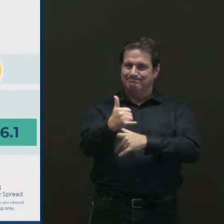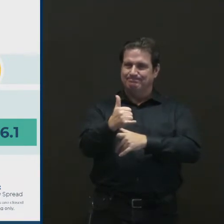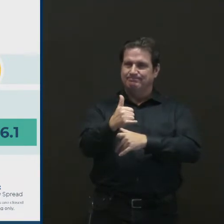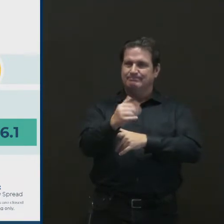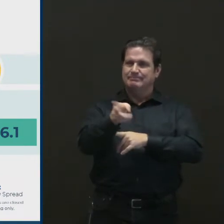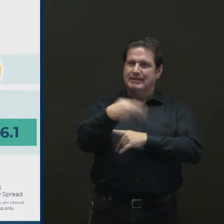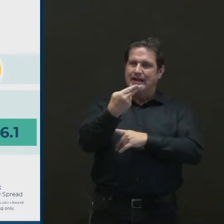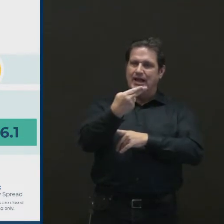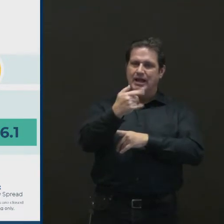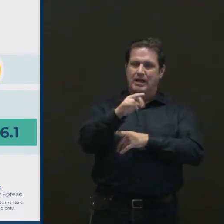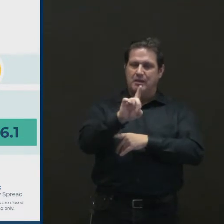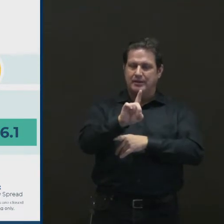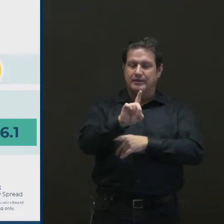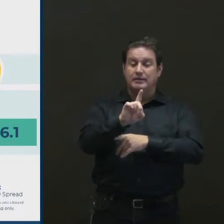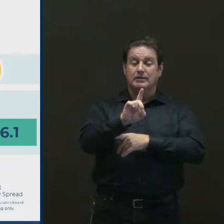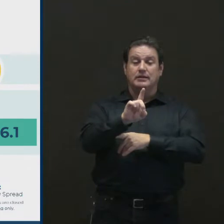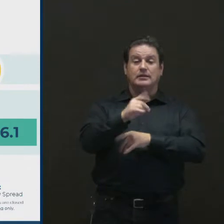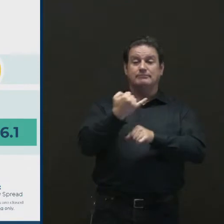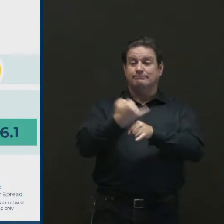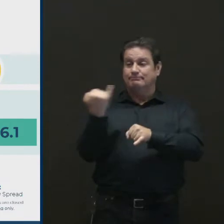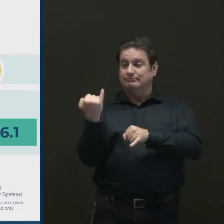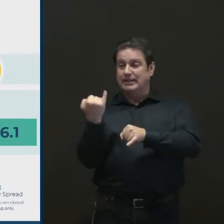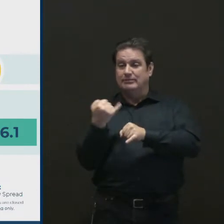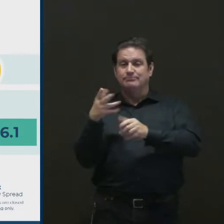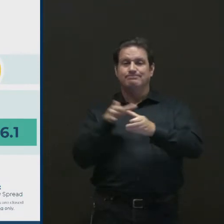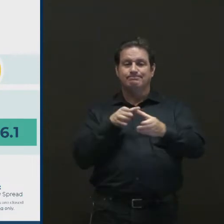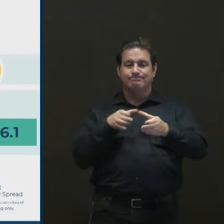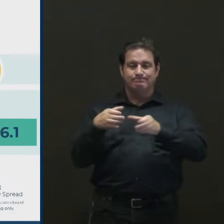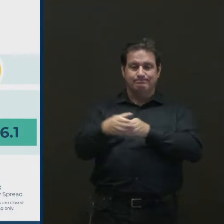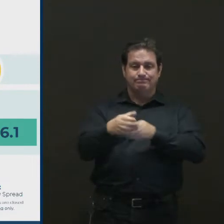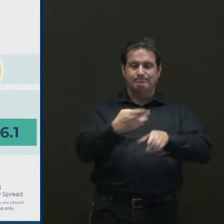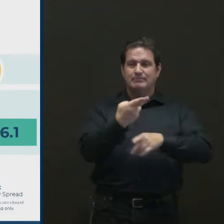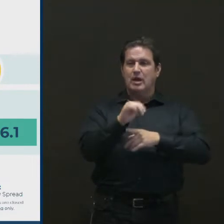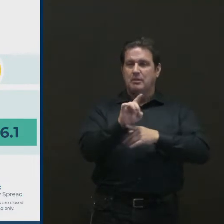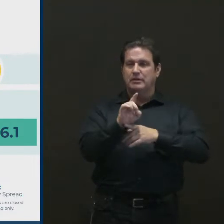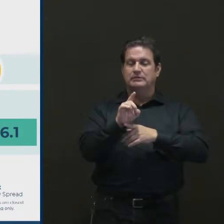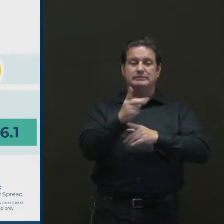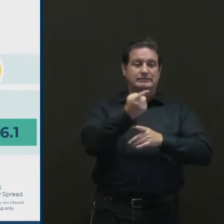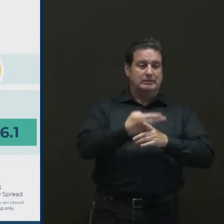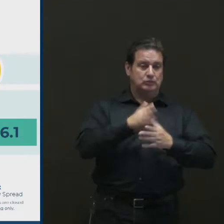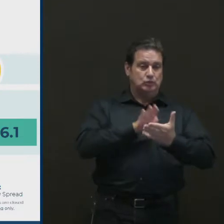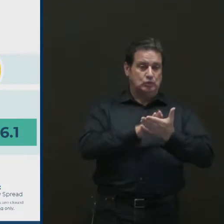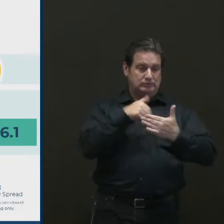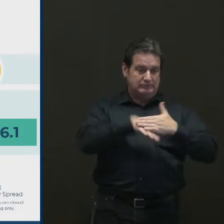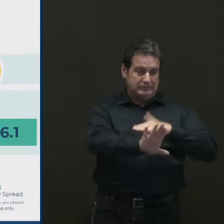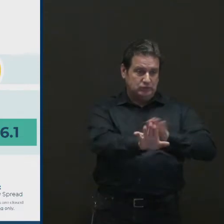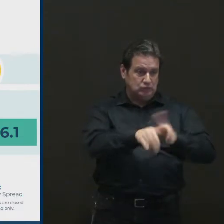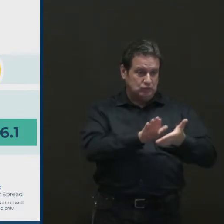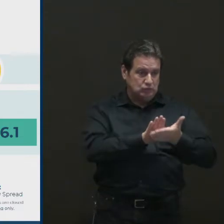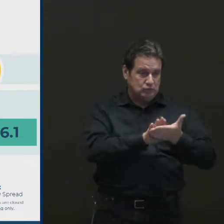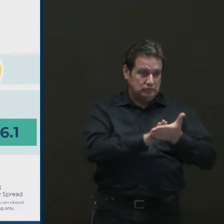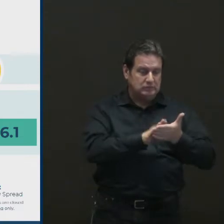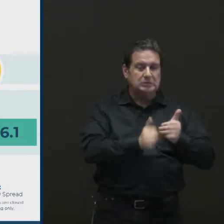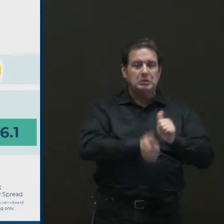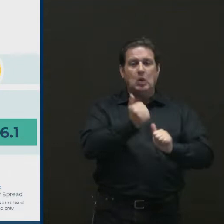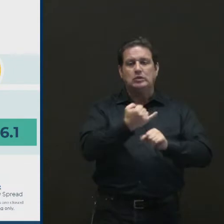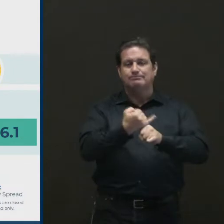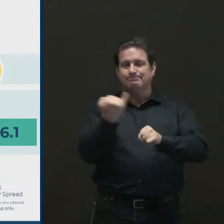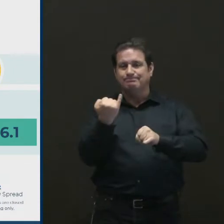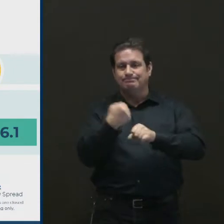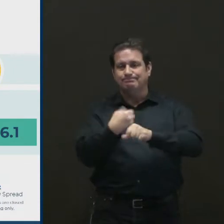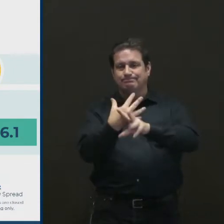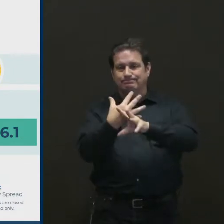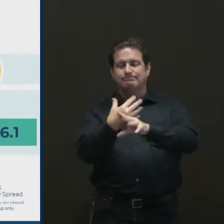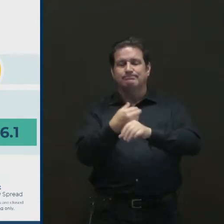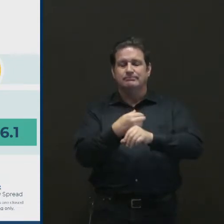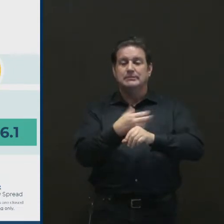a hybrid of in-person learning and remote learning. Most school districts, as I said, are learning and teaching remotely, much better